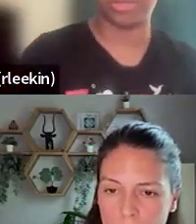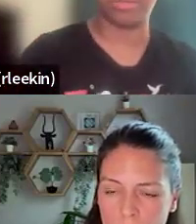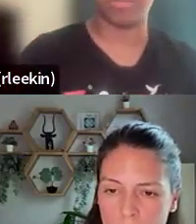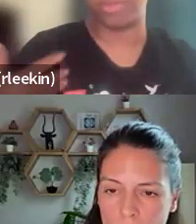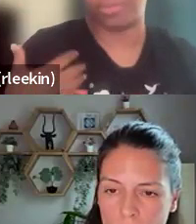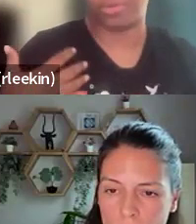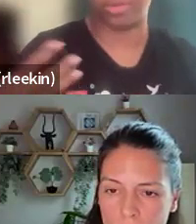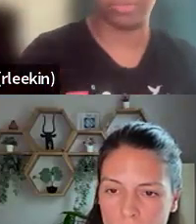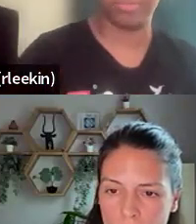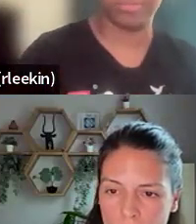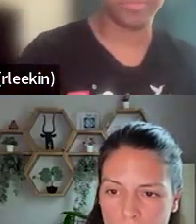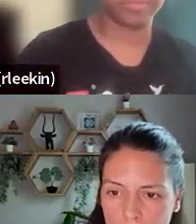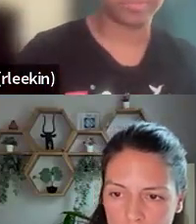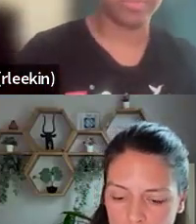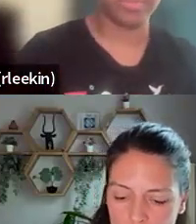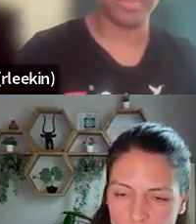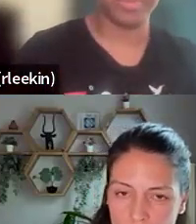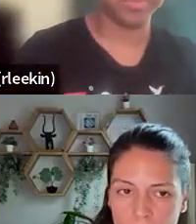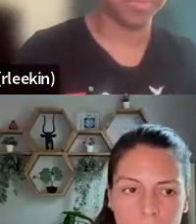on the wording there for me personally.